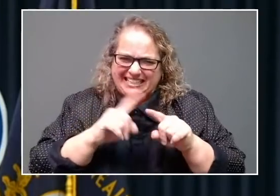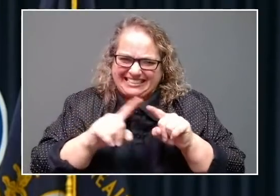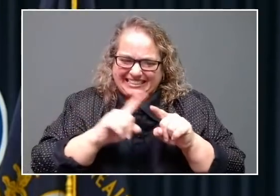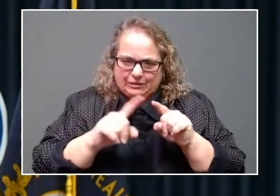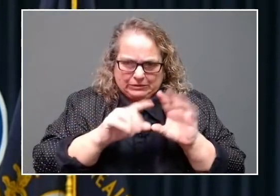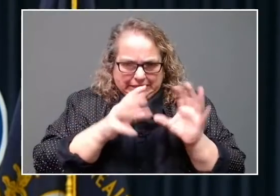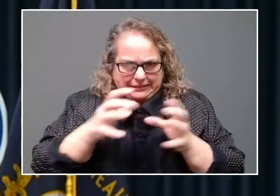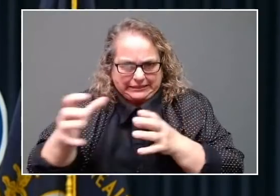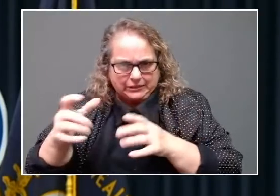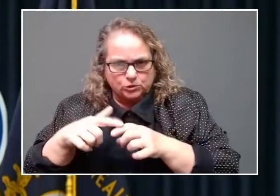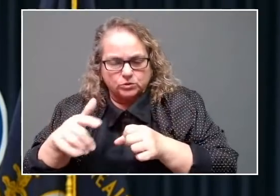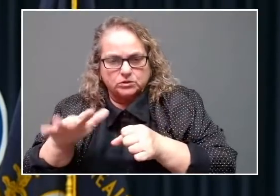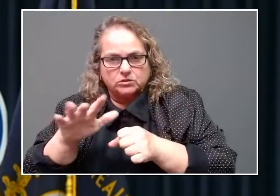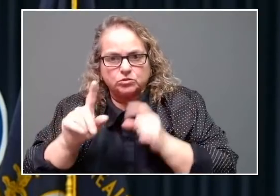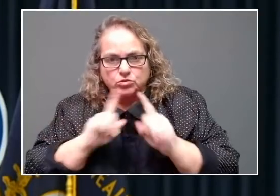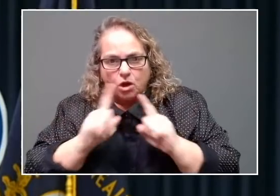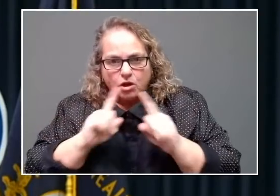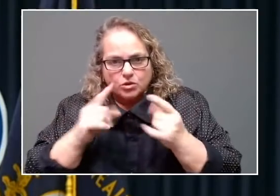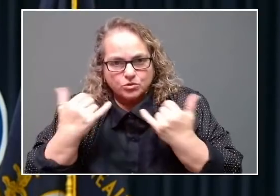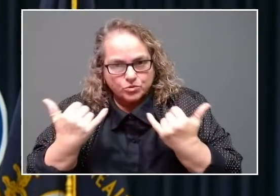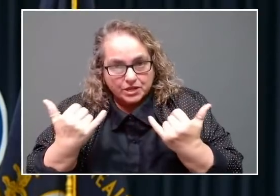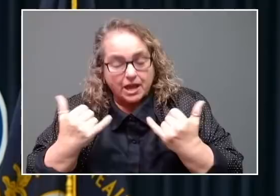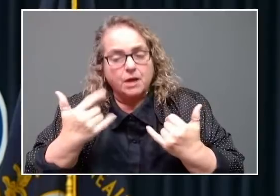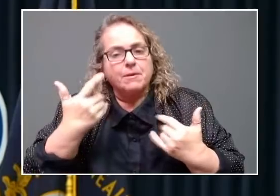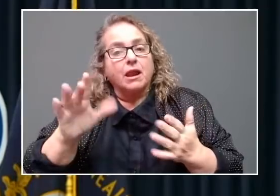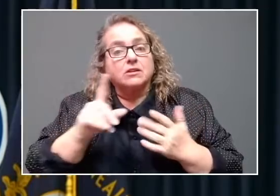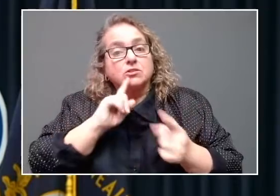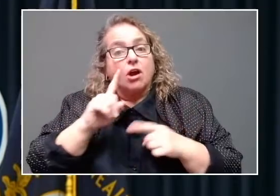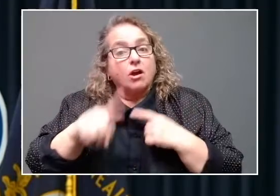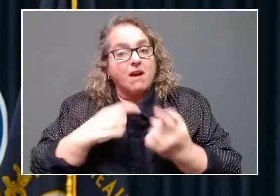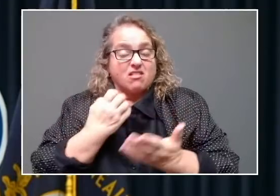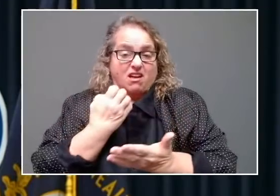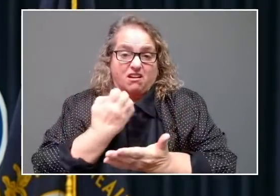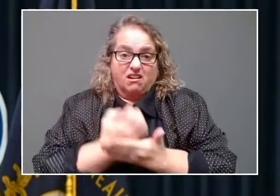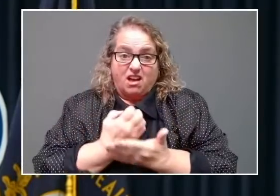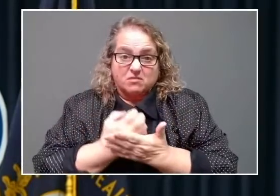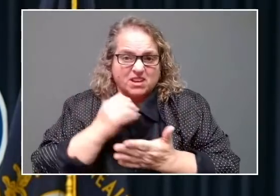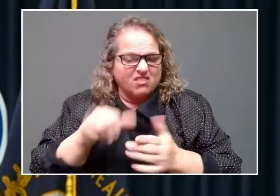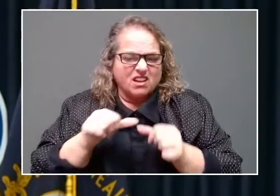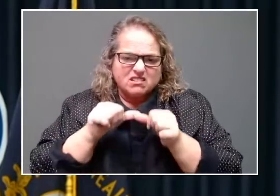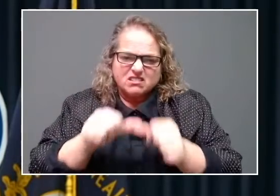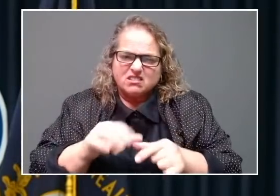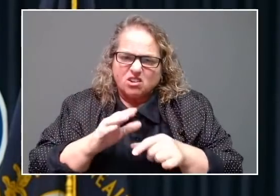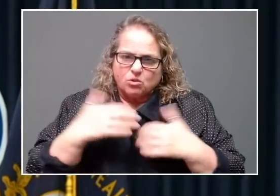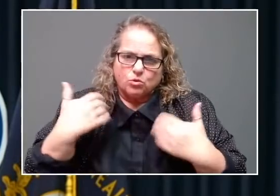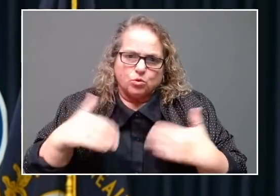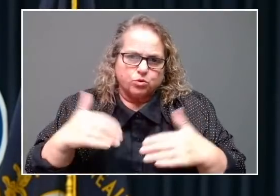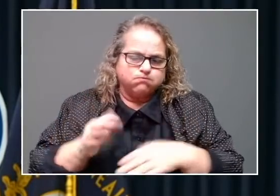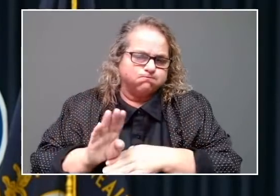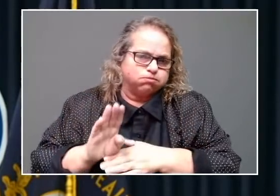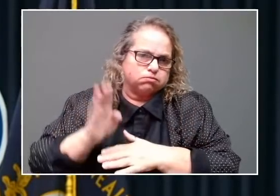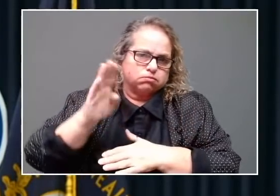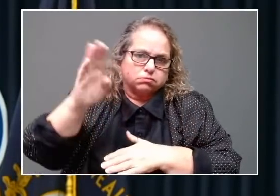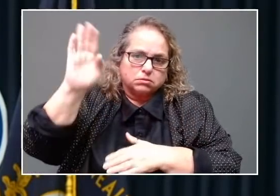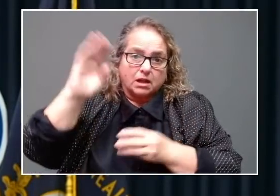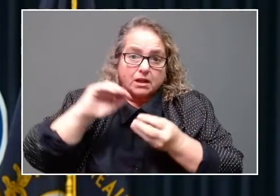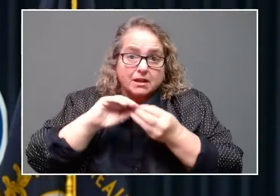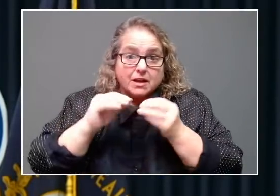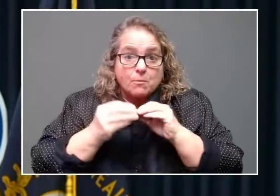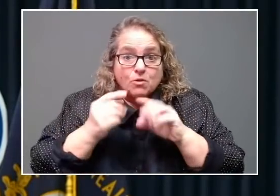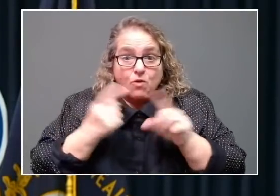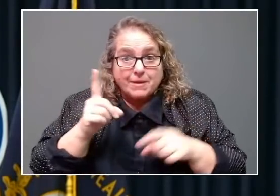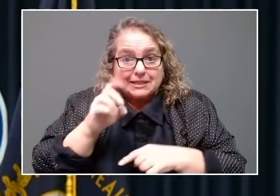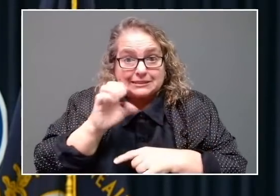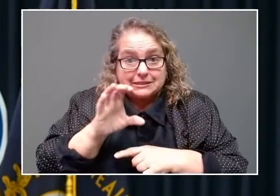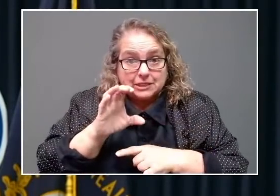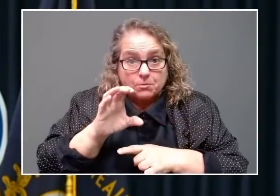but let's start off with an economy that remains on fire. Numbers in from December. Unemployment